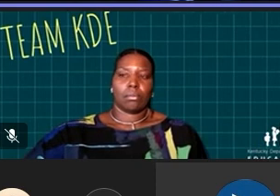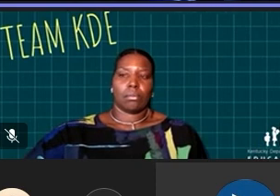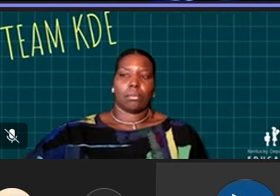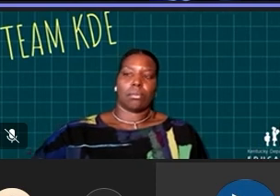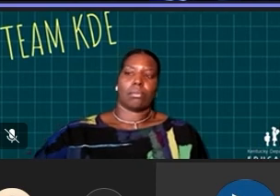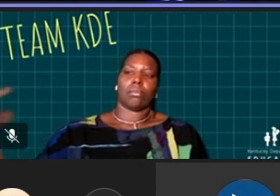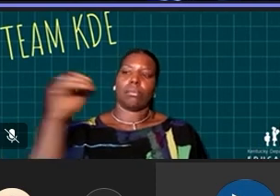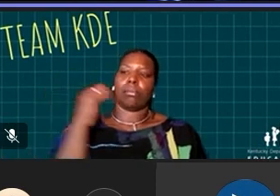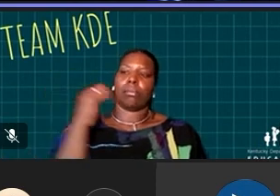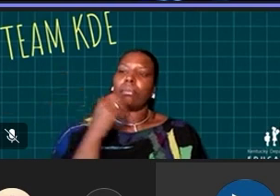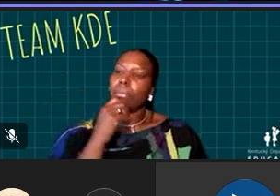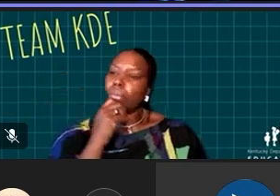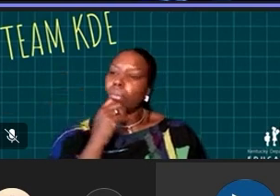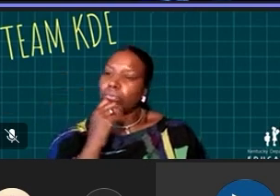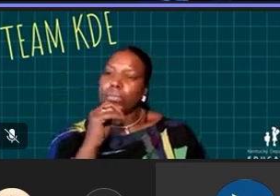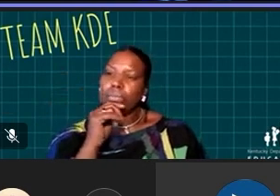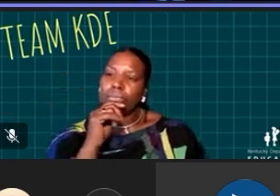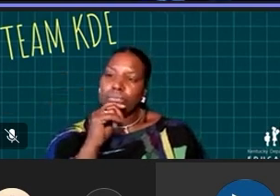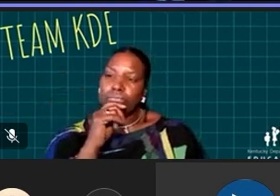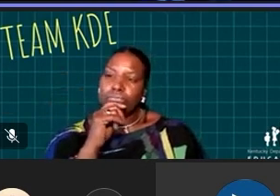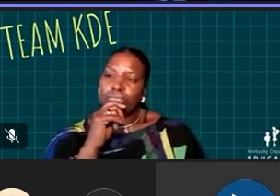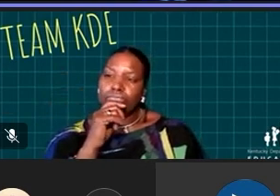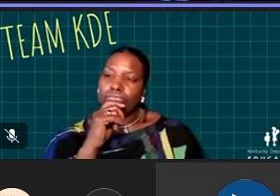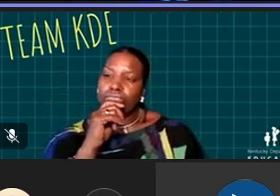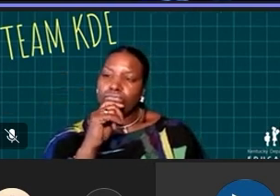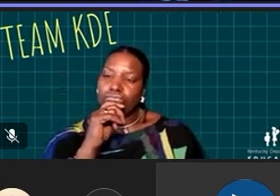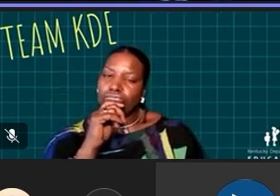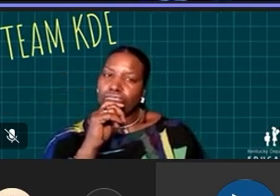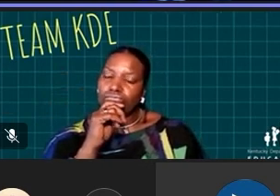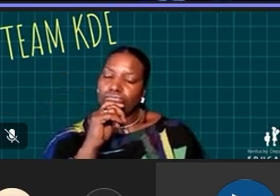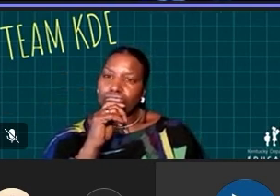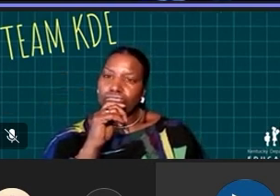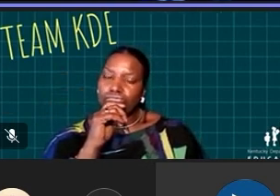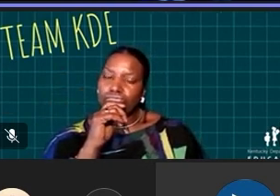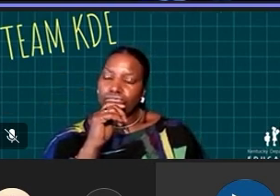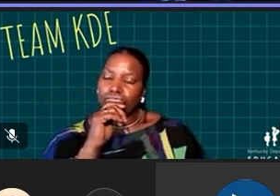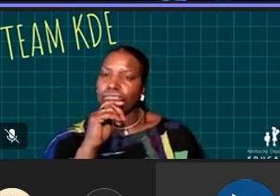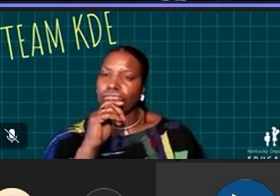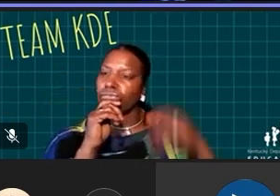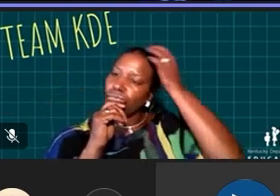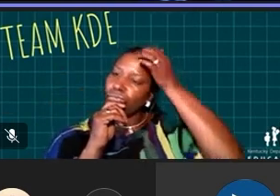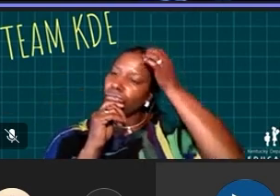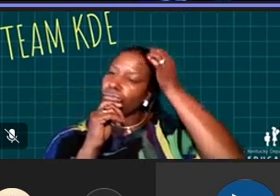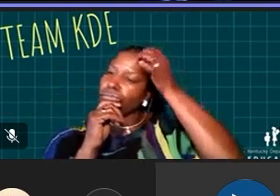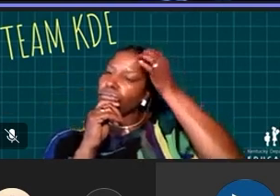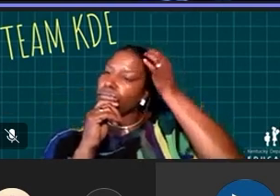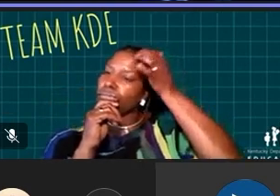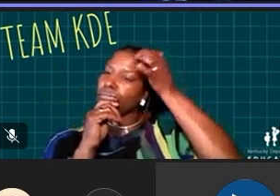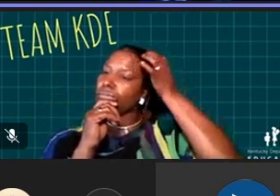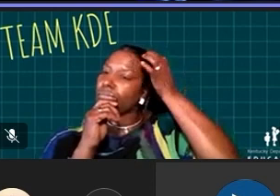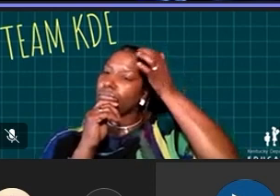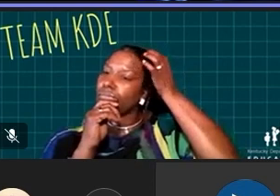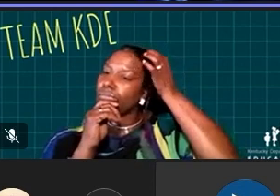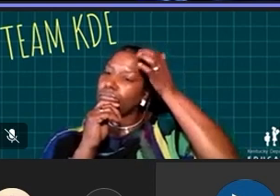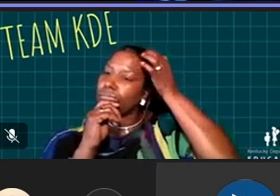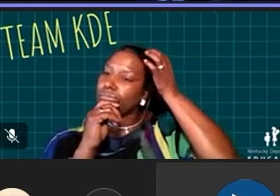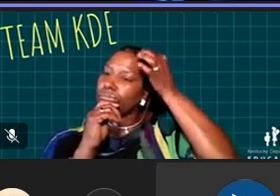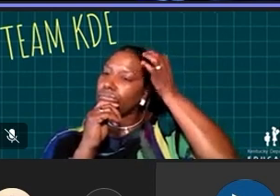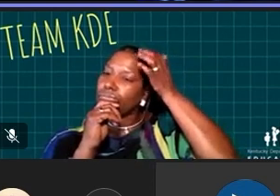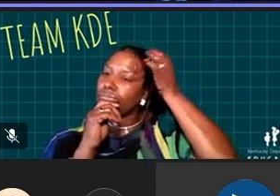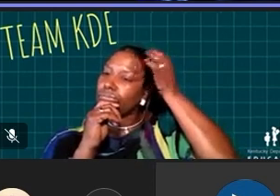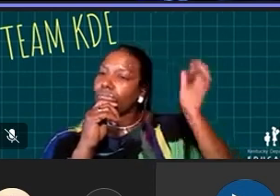your contract, but also in your RFP. So if you are asking for something if you want to have